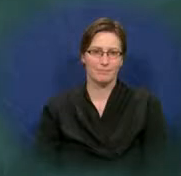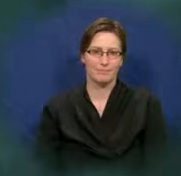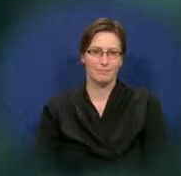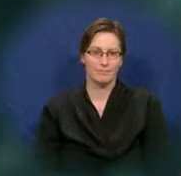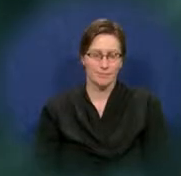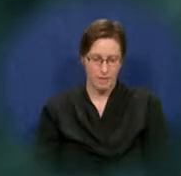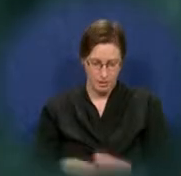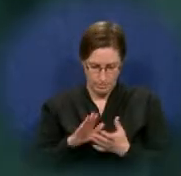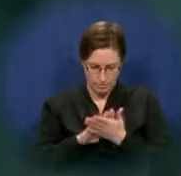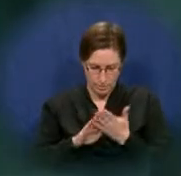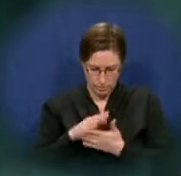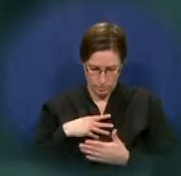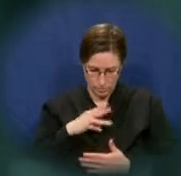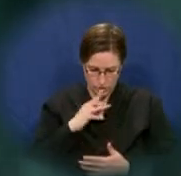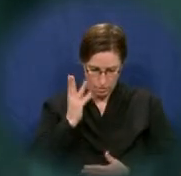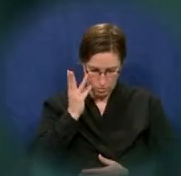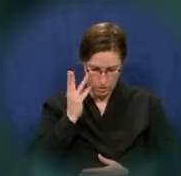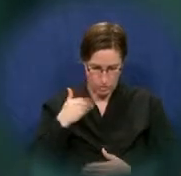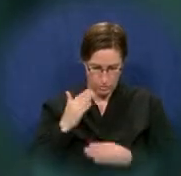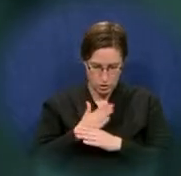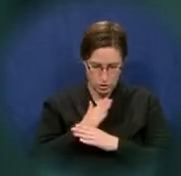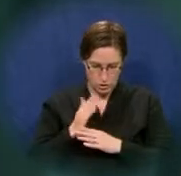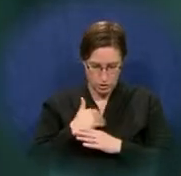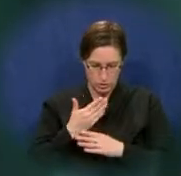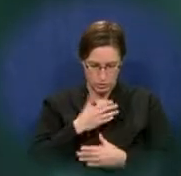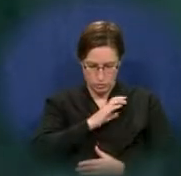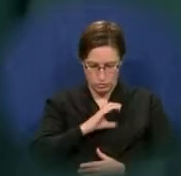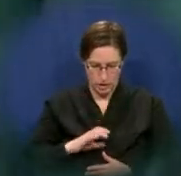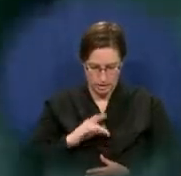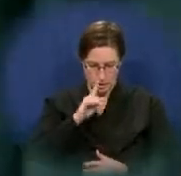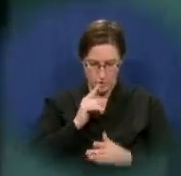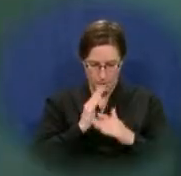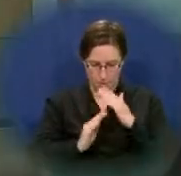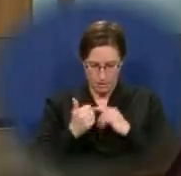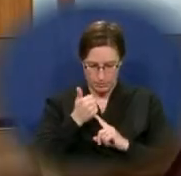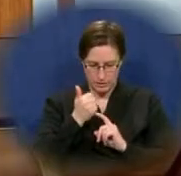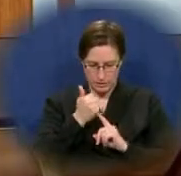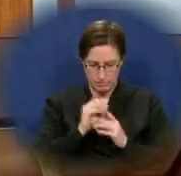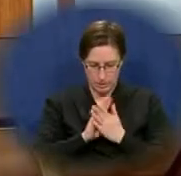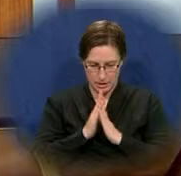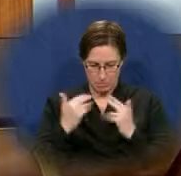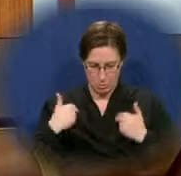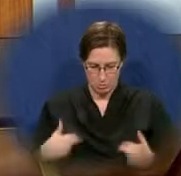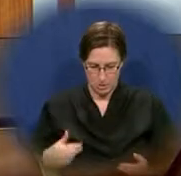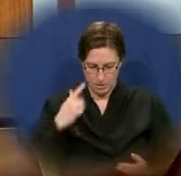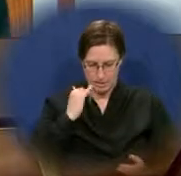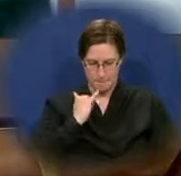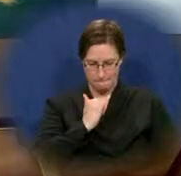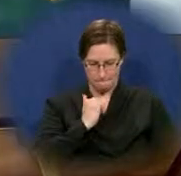By the mystery of this water and wine, may we come to share the divinity of Christ, who humbled himself to share our humanity.